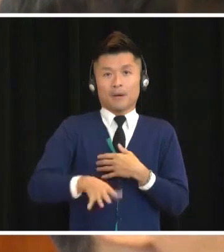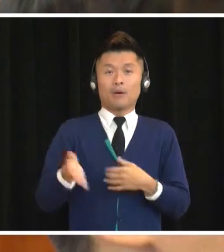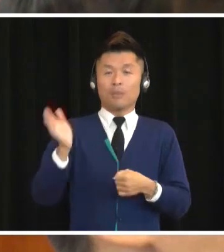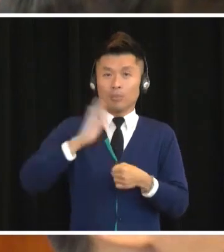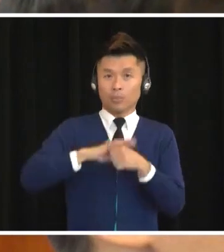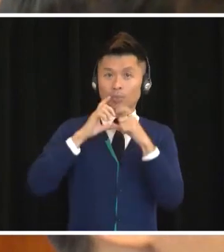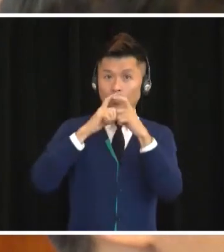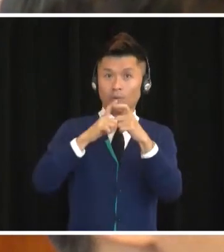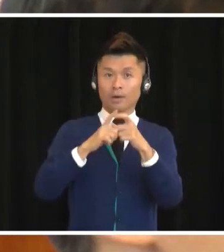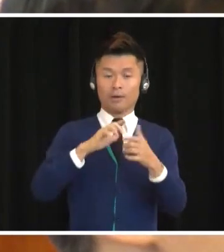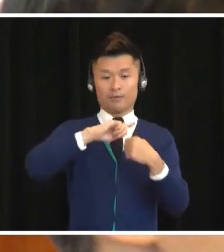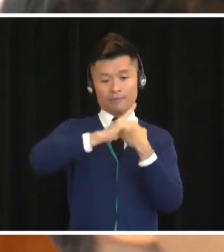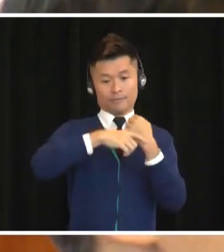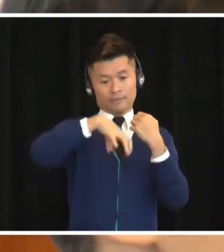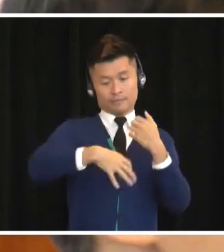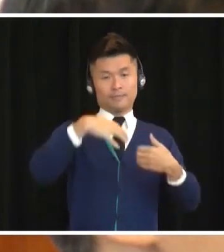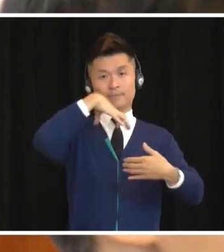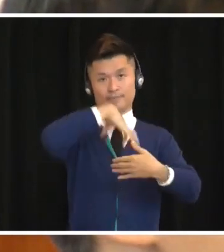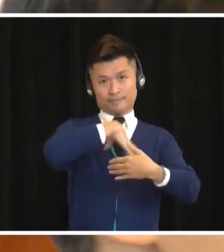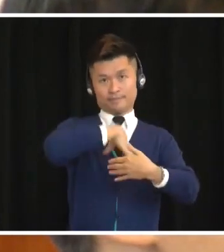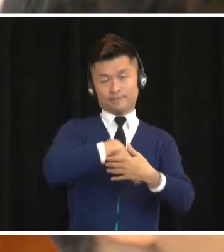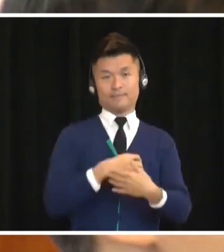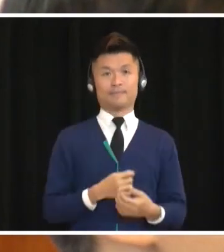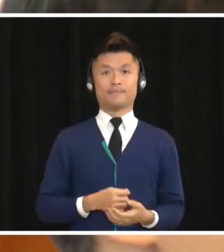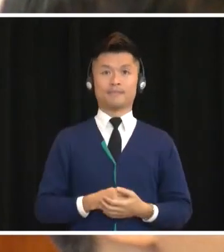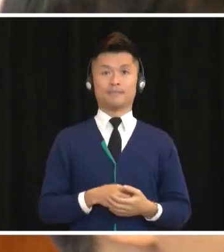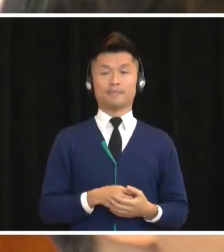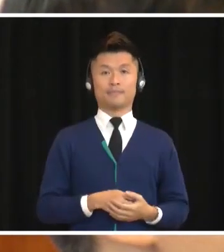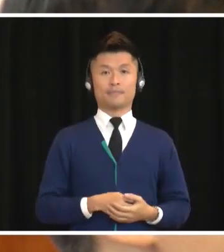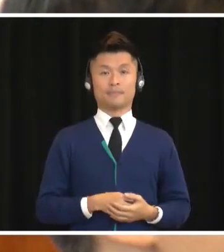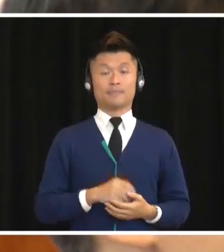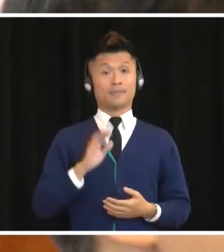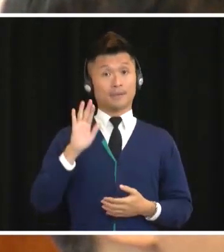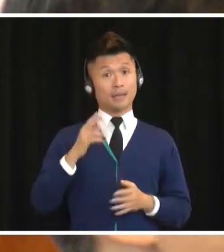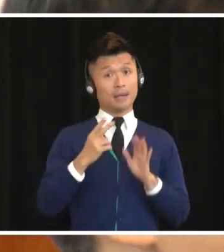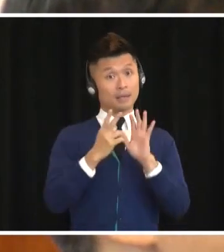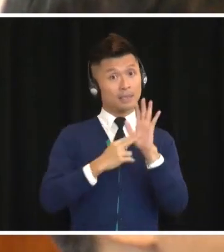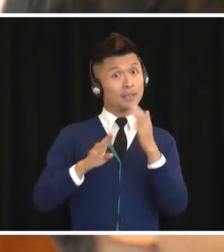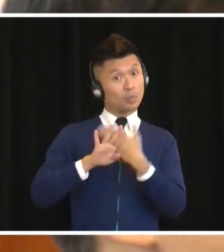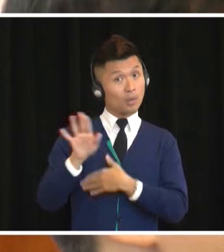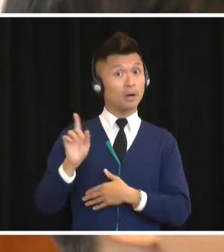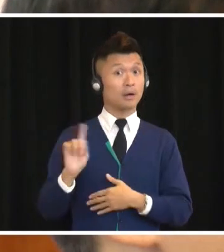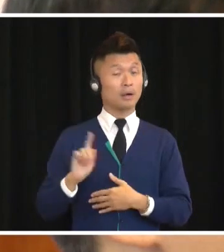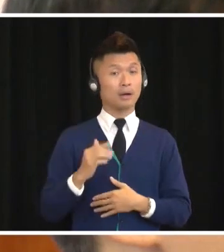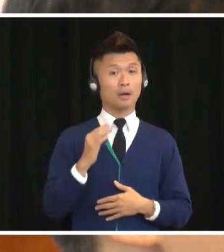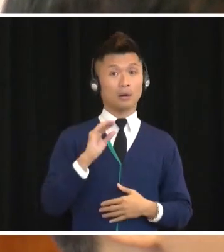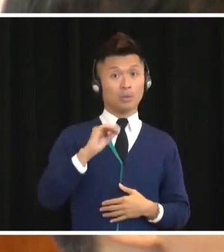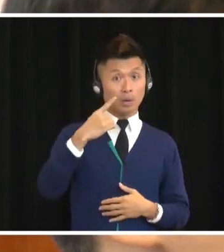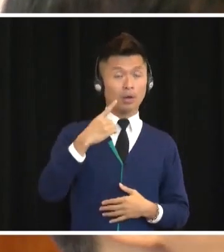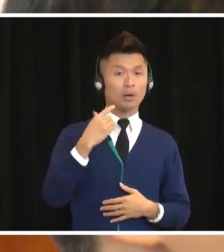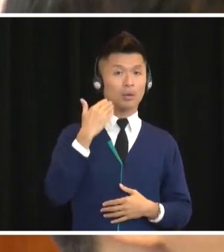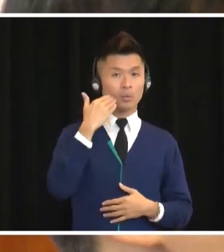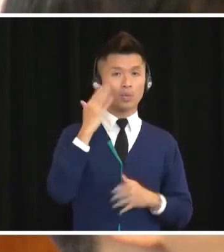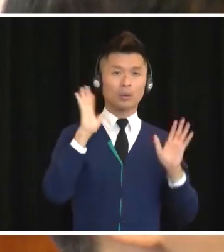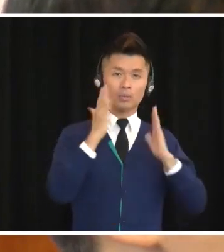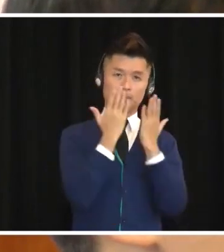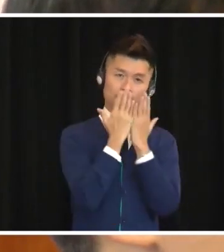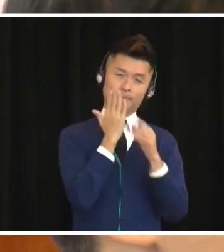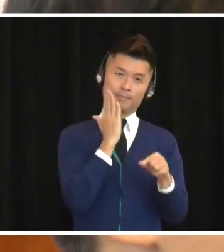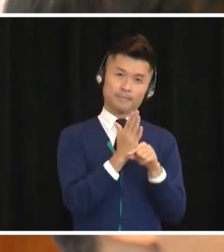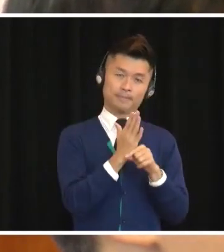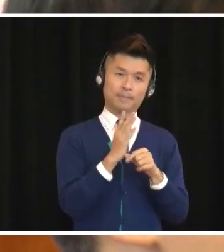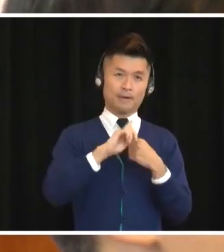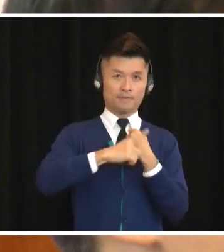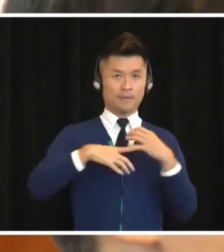think it was asked about the procedure for a child is all conducted